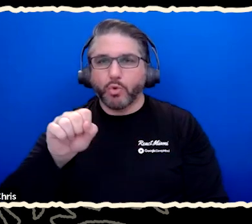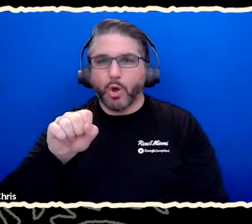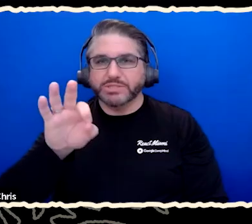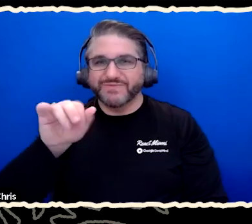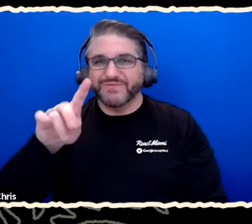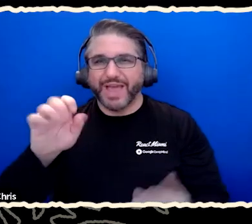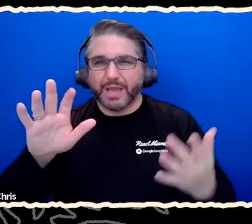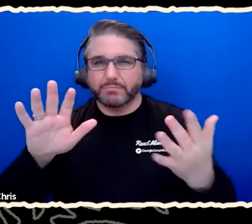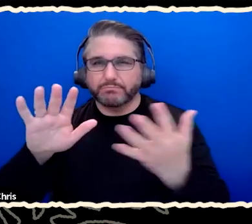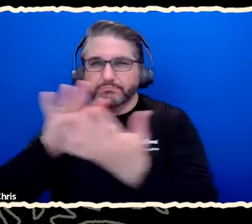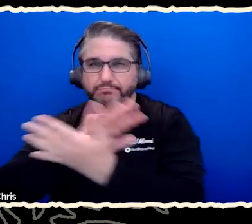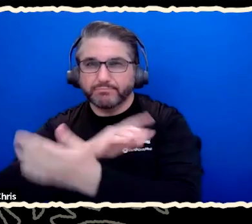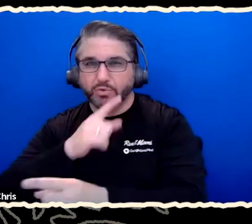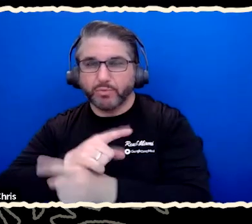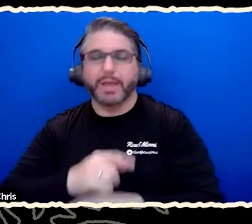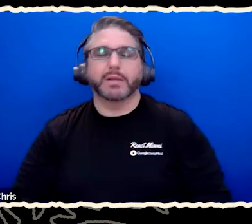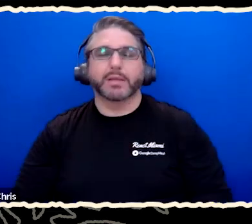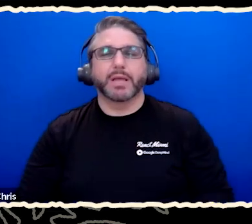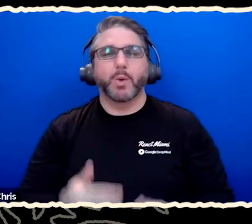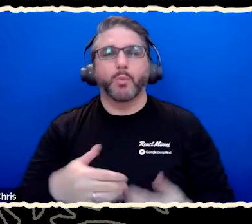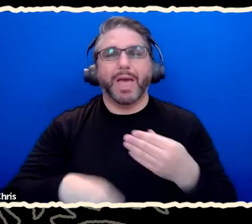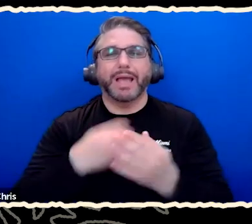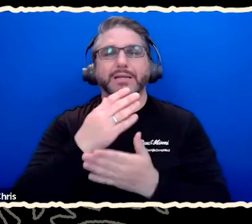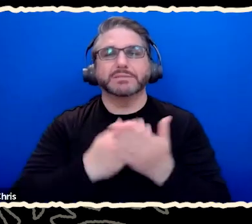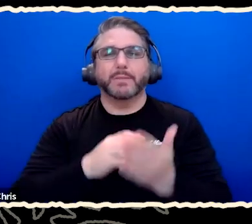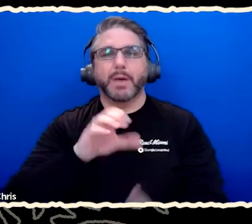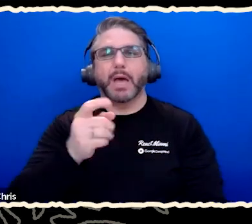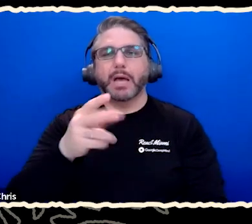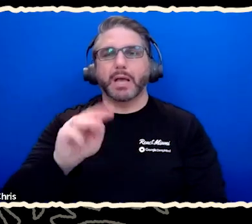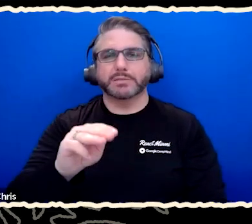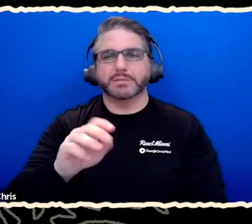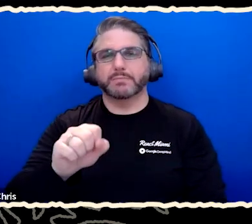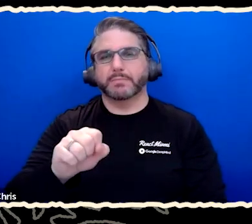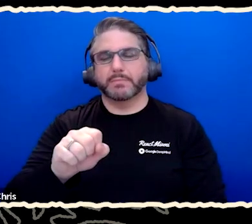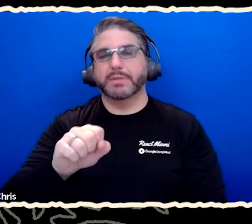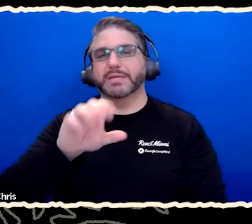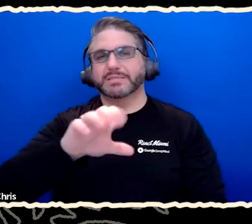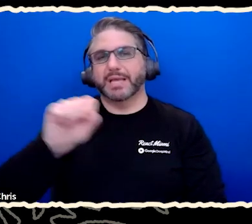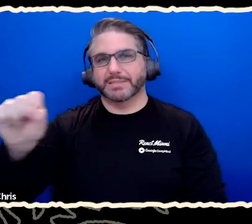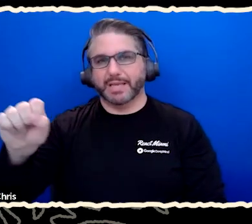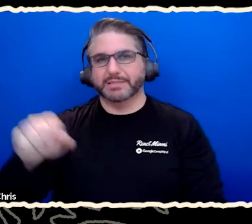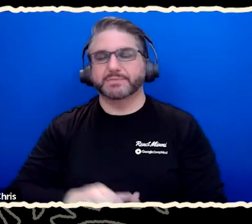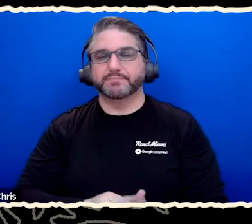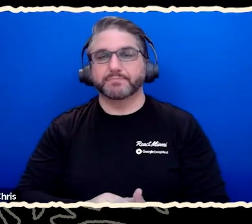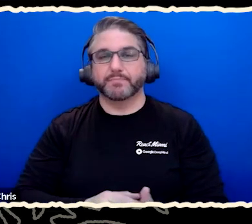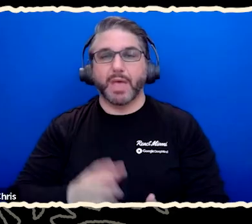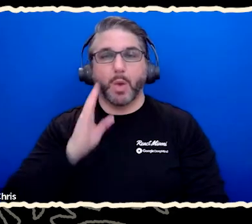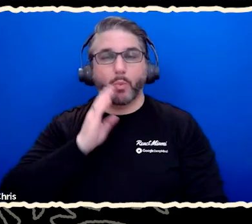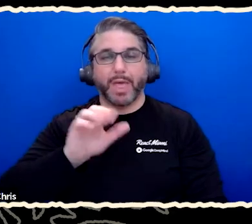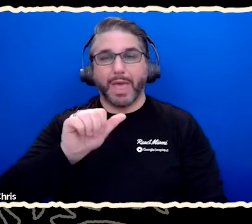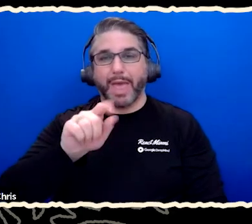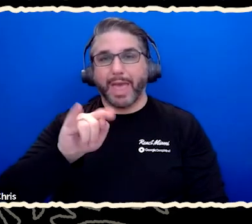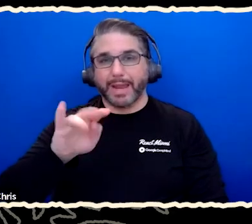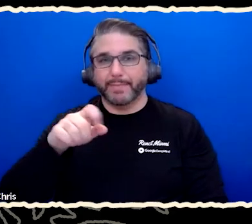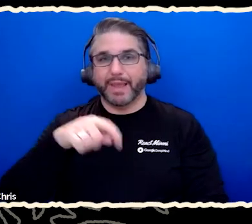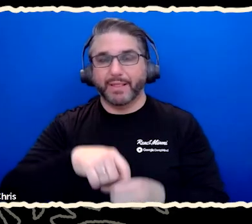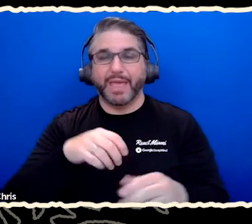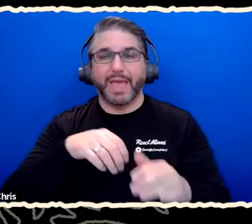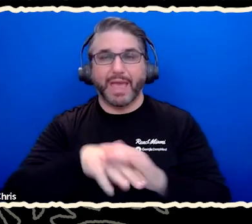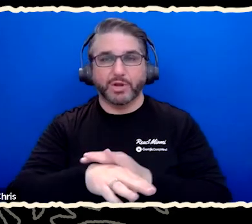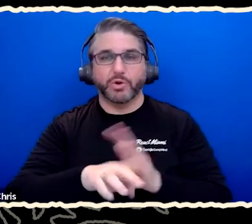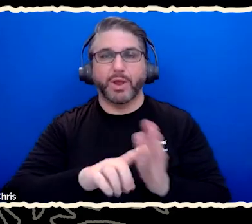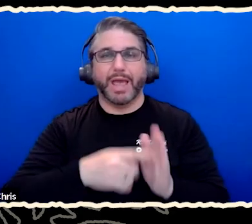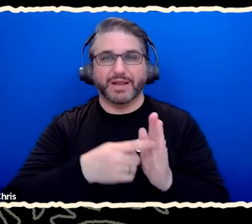it. Let's add some custom CSS to make this more visible. I'm going to animate the enter activator for